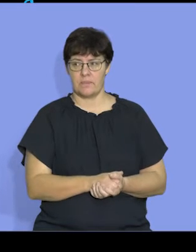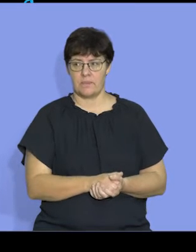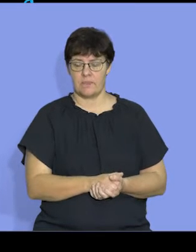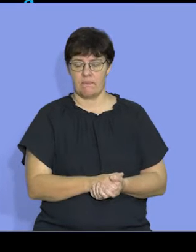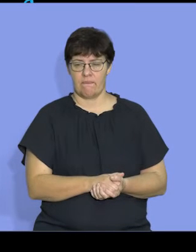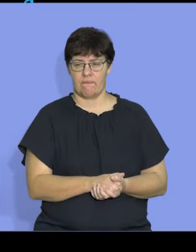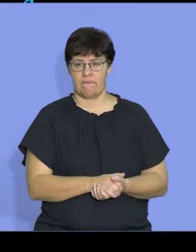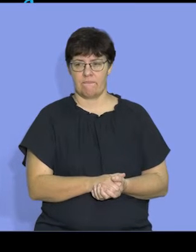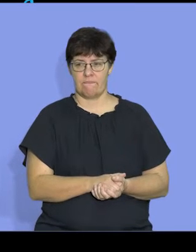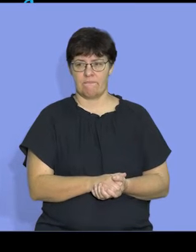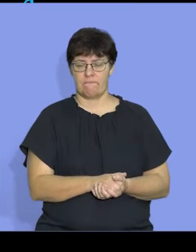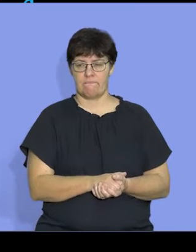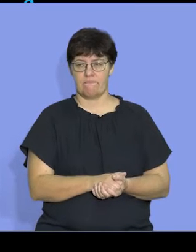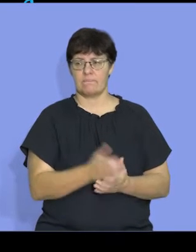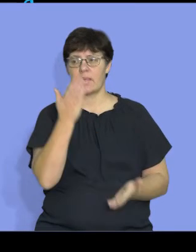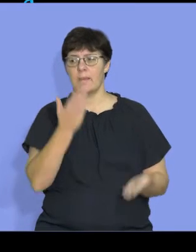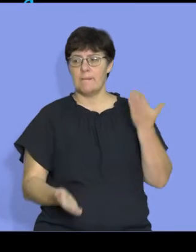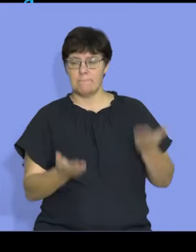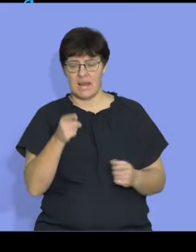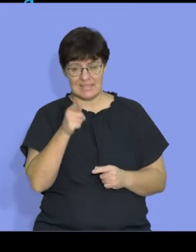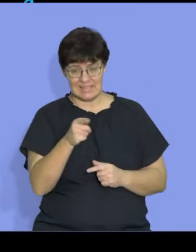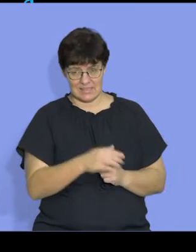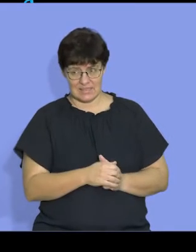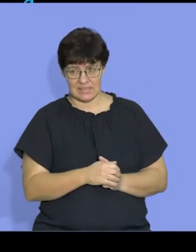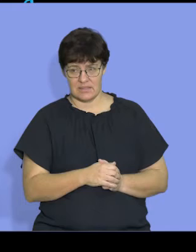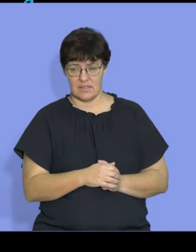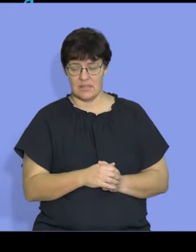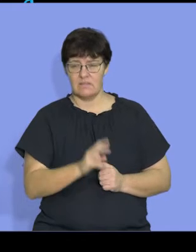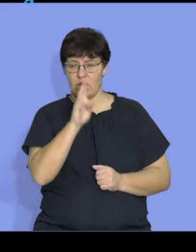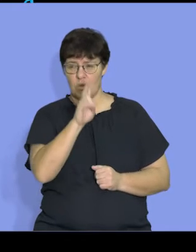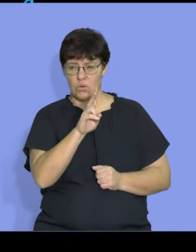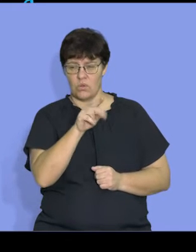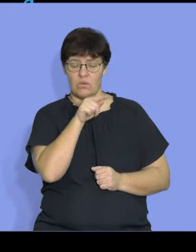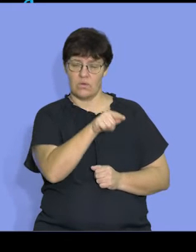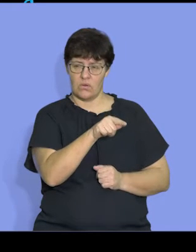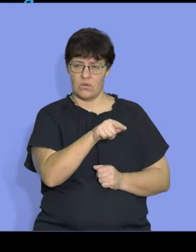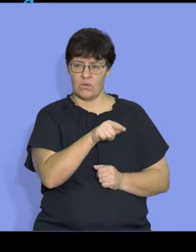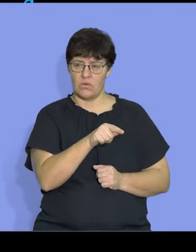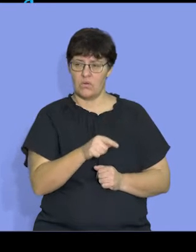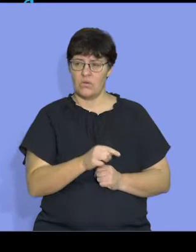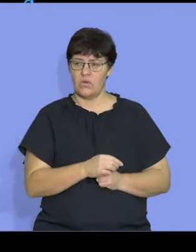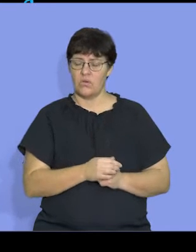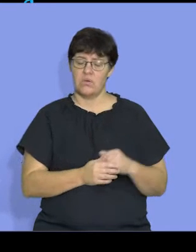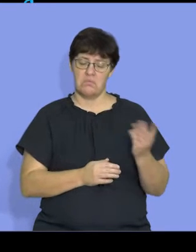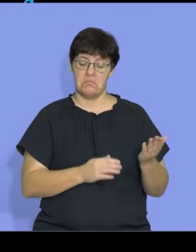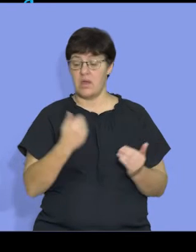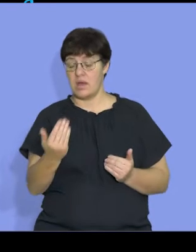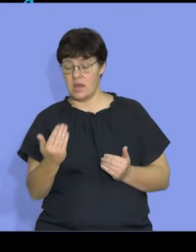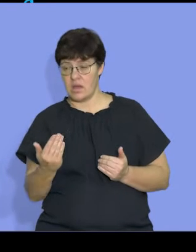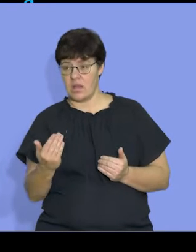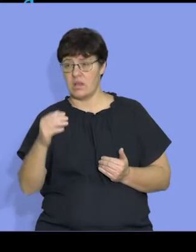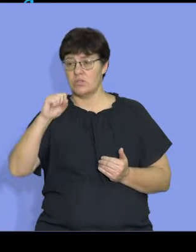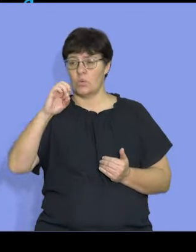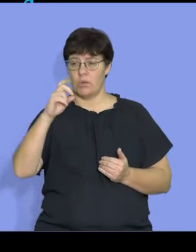Right. Okay. Now the balancing part comes in. If you look at the sodium on the right-hand side, it's 2 atoms. So we